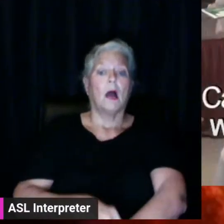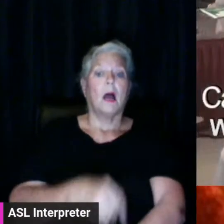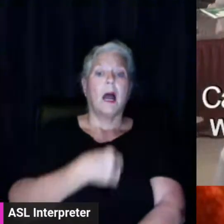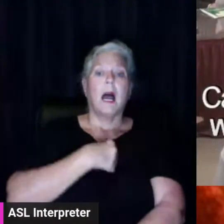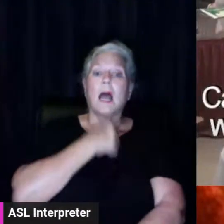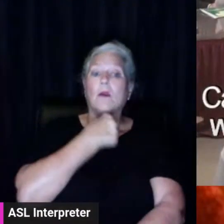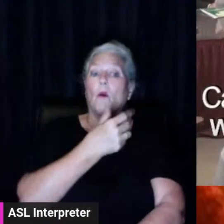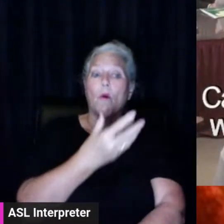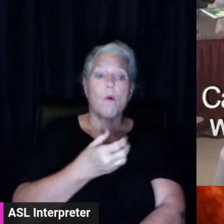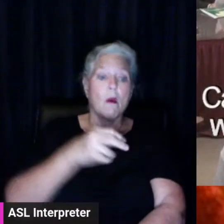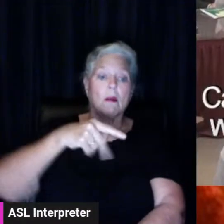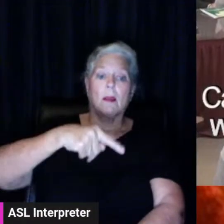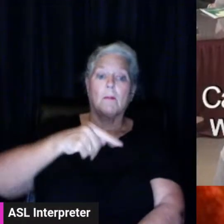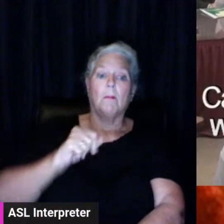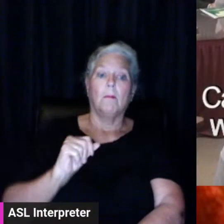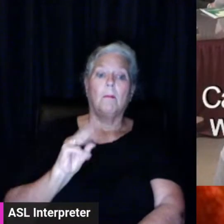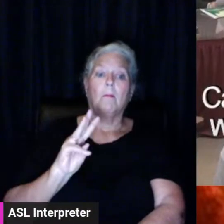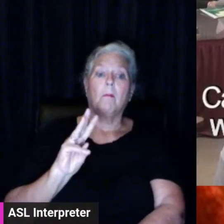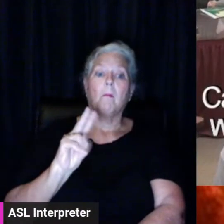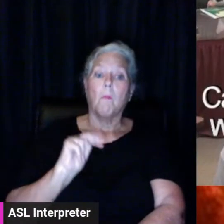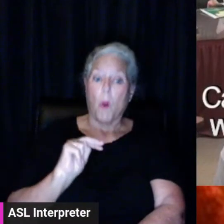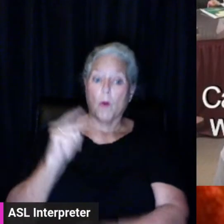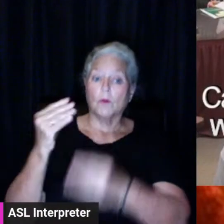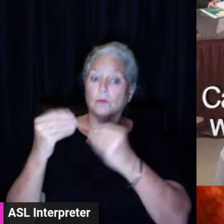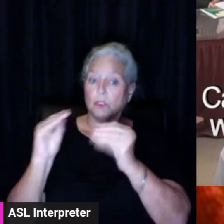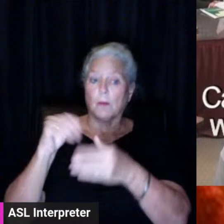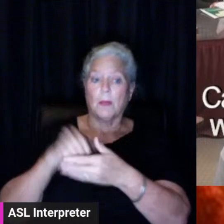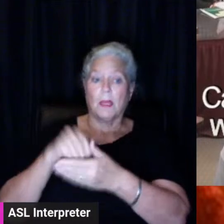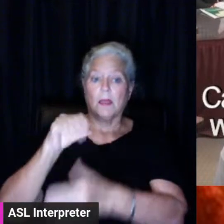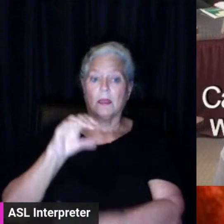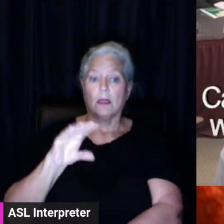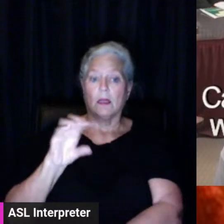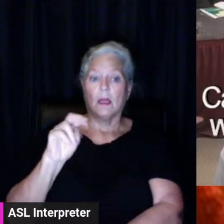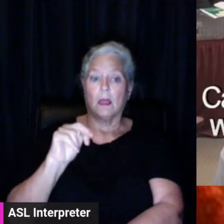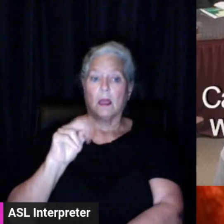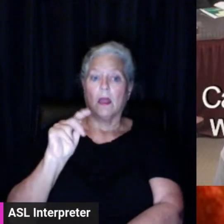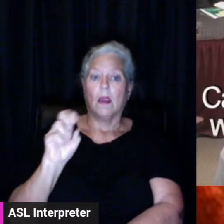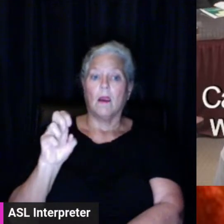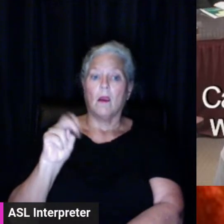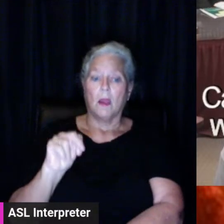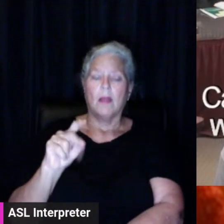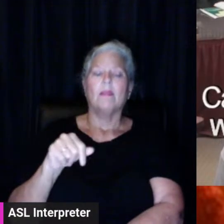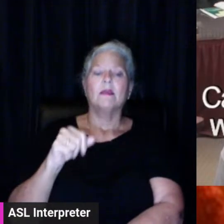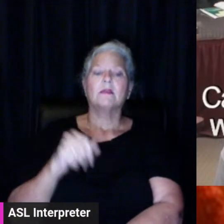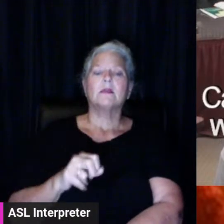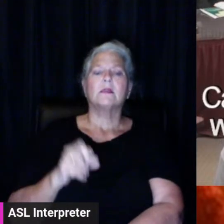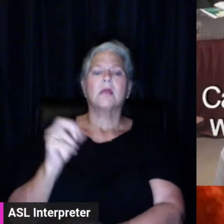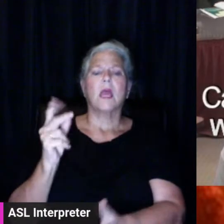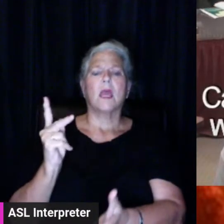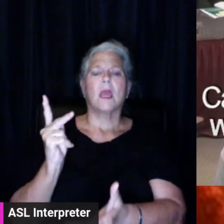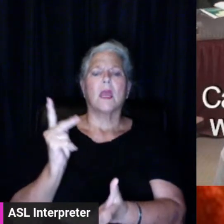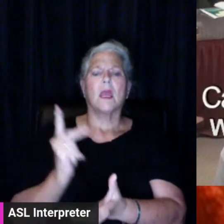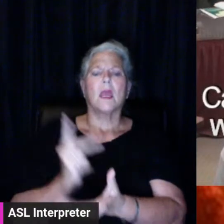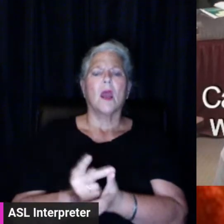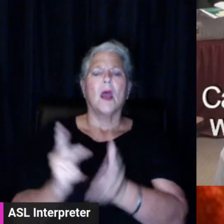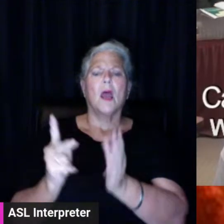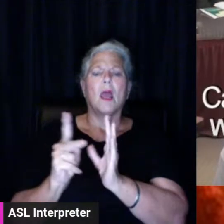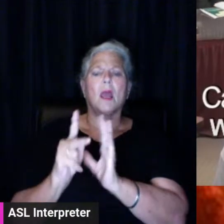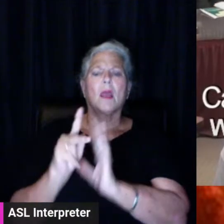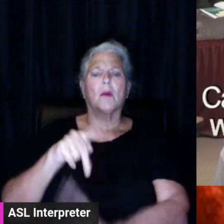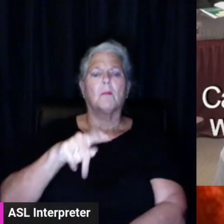can't. So this is a permit renewal for the business, so I assume it still falls under that,